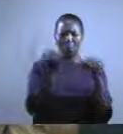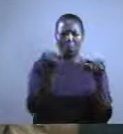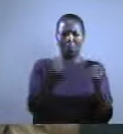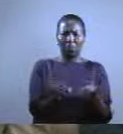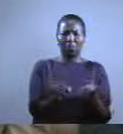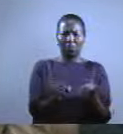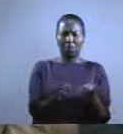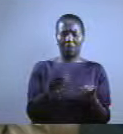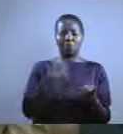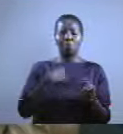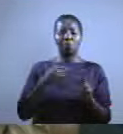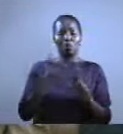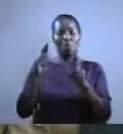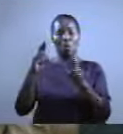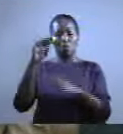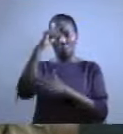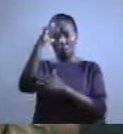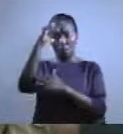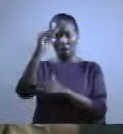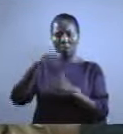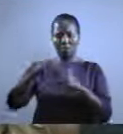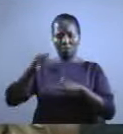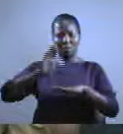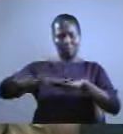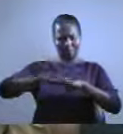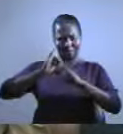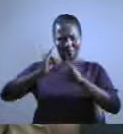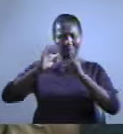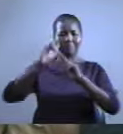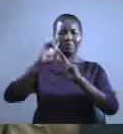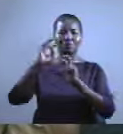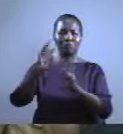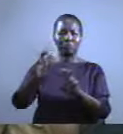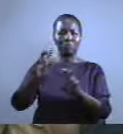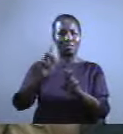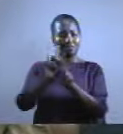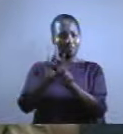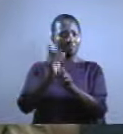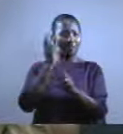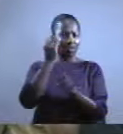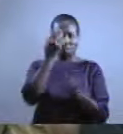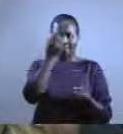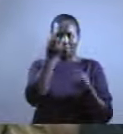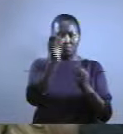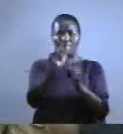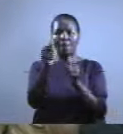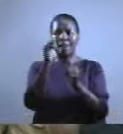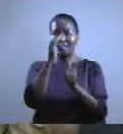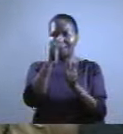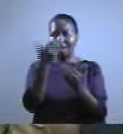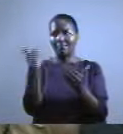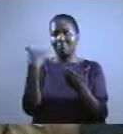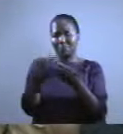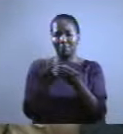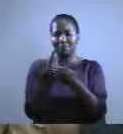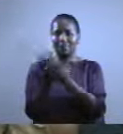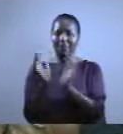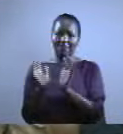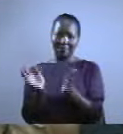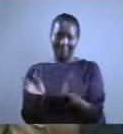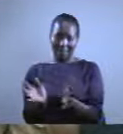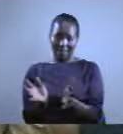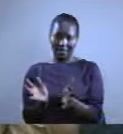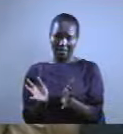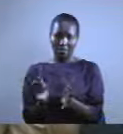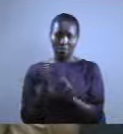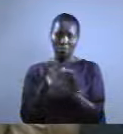hope the police will take these investigations seriously and shed more light on other crimes that could possibly have been